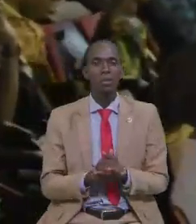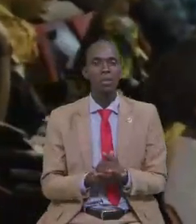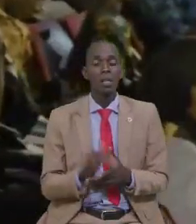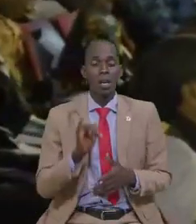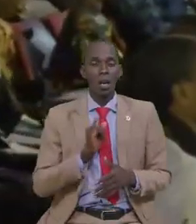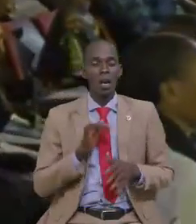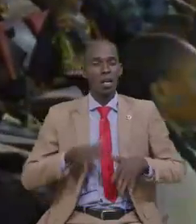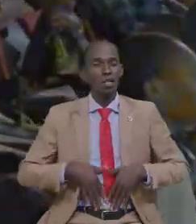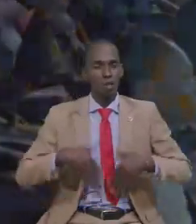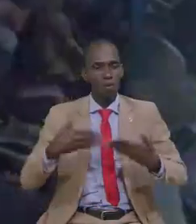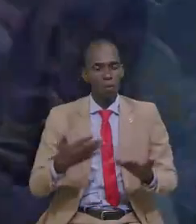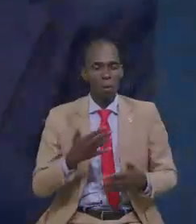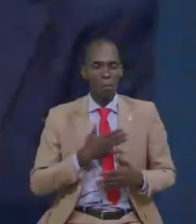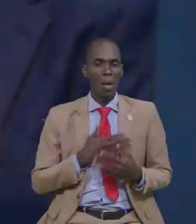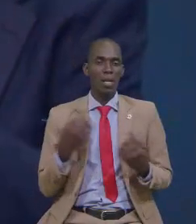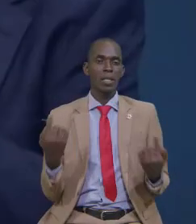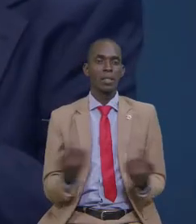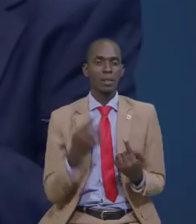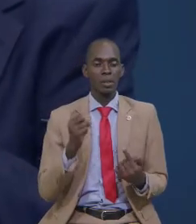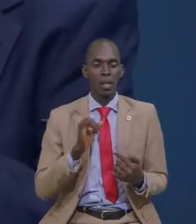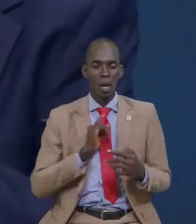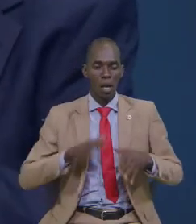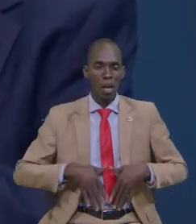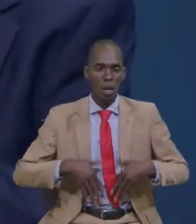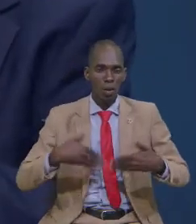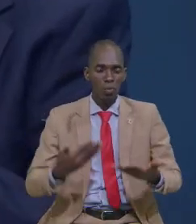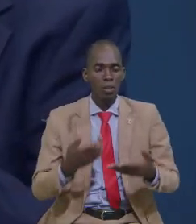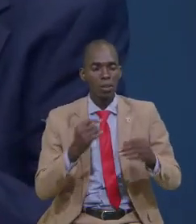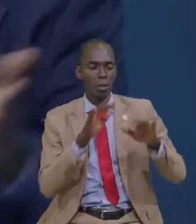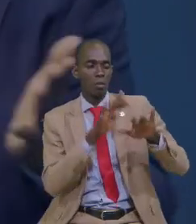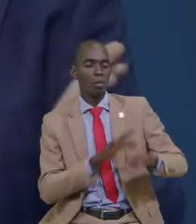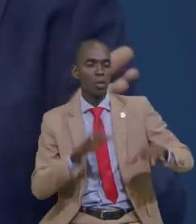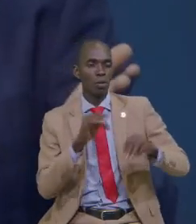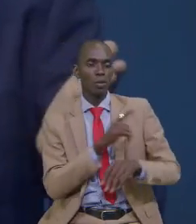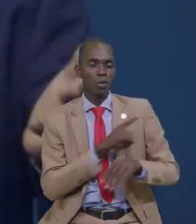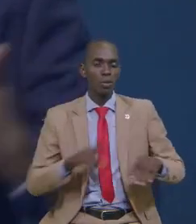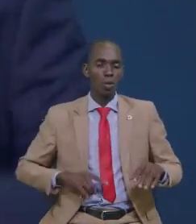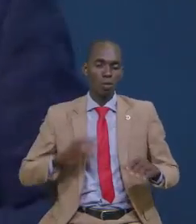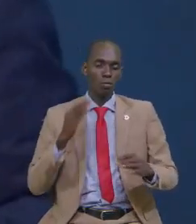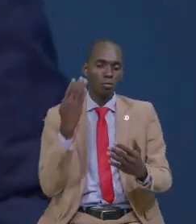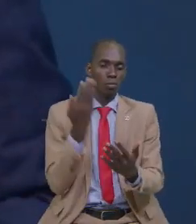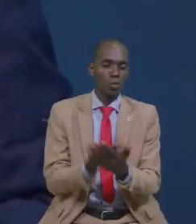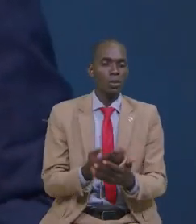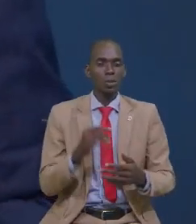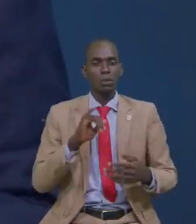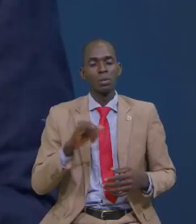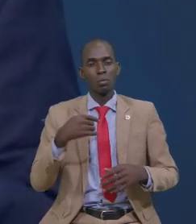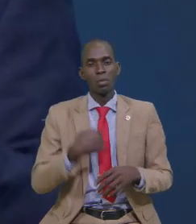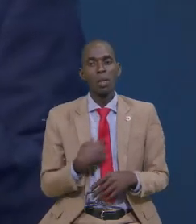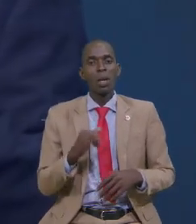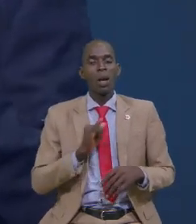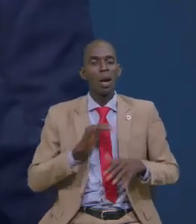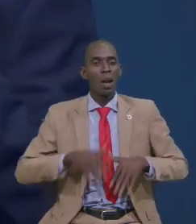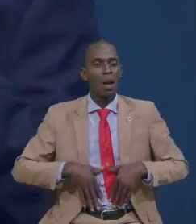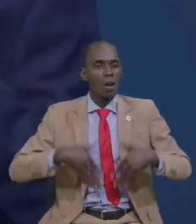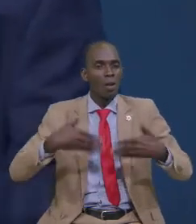I confess my sins, and I confess the mercy of the Lord reaches me, and I confess I have